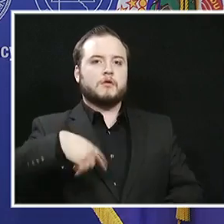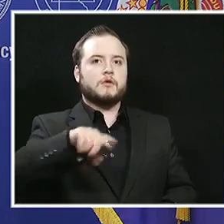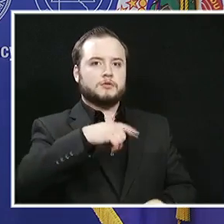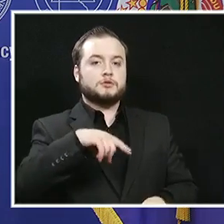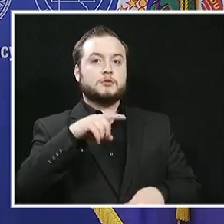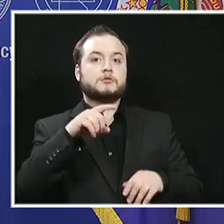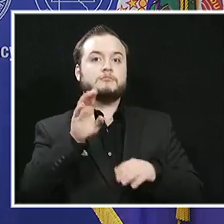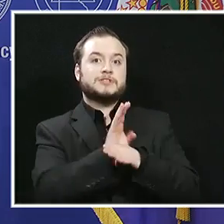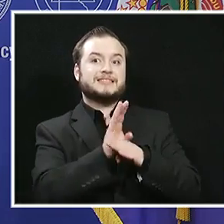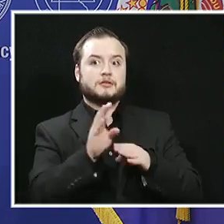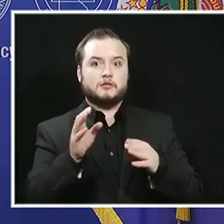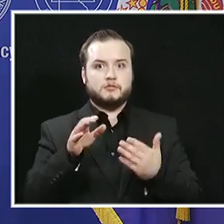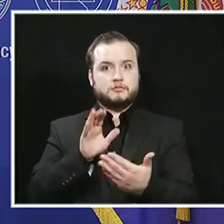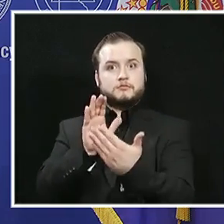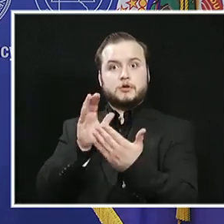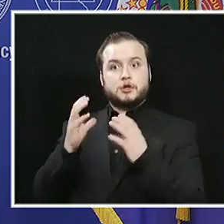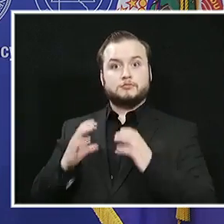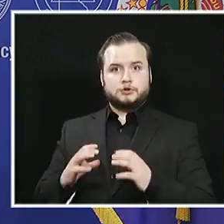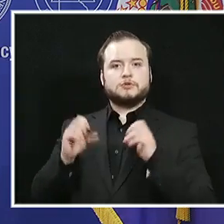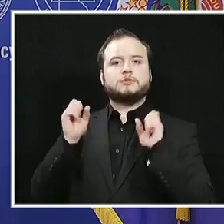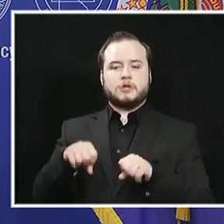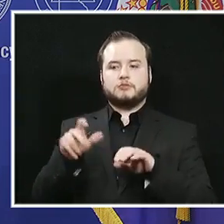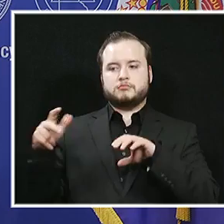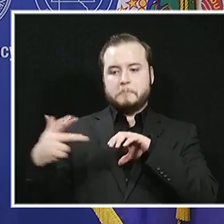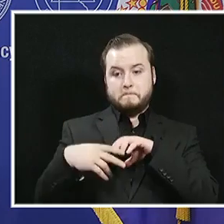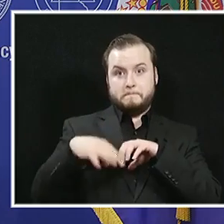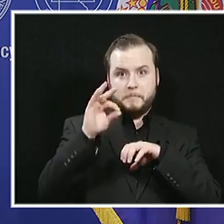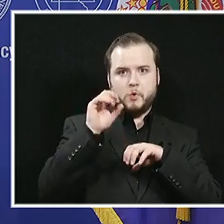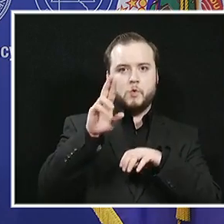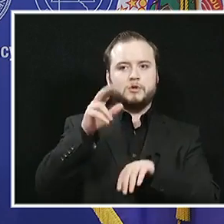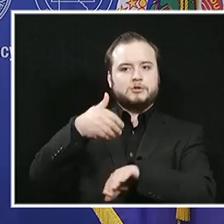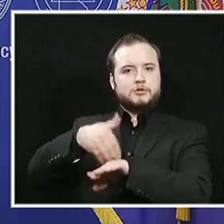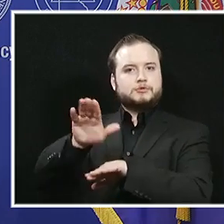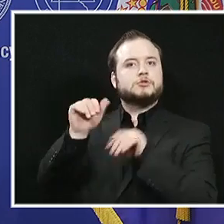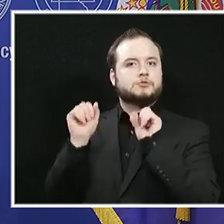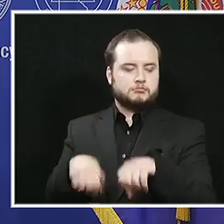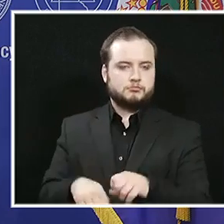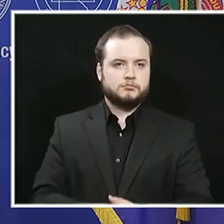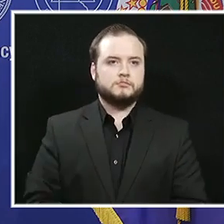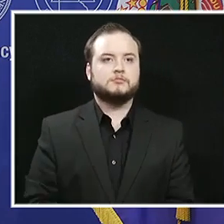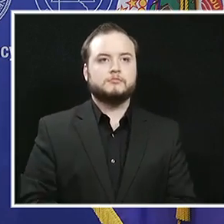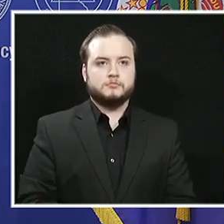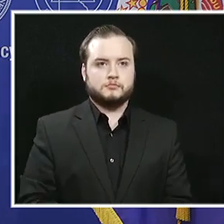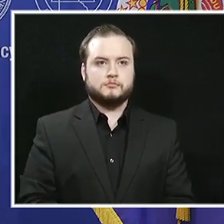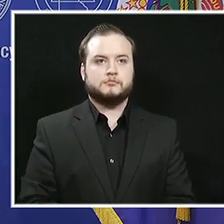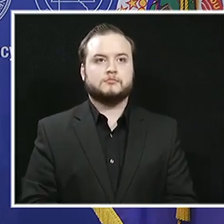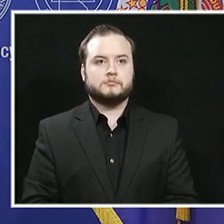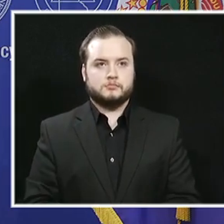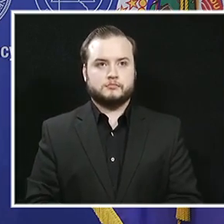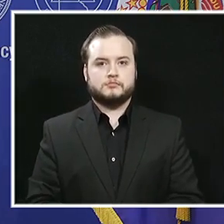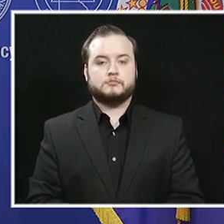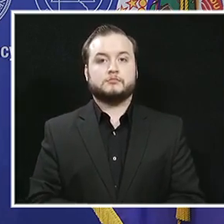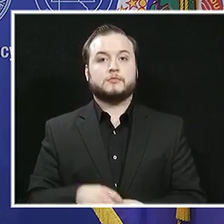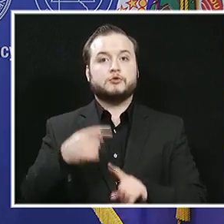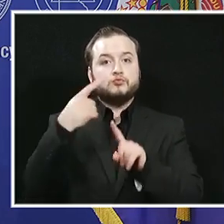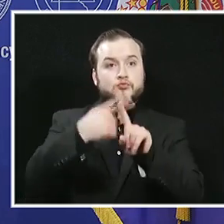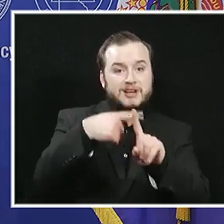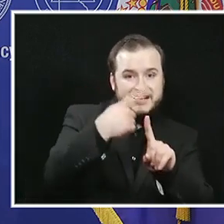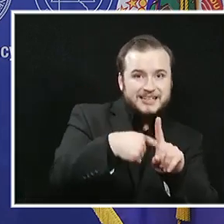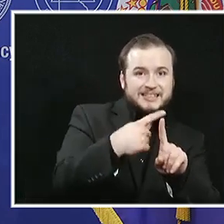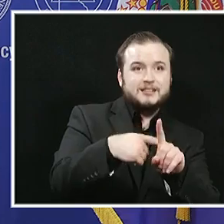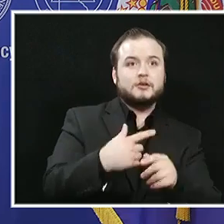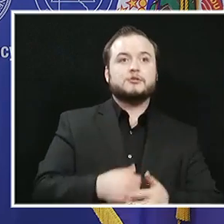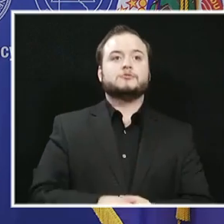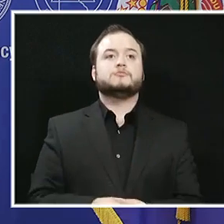just to get a bit more specific about who that involves, this involves any retail store or business that sells, rents, or maintains or repairs goods